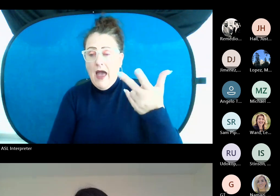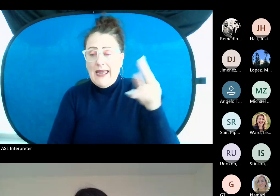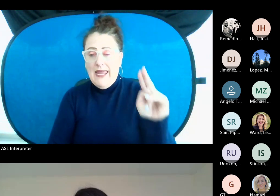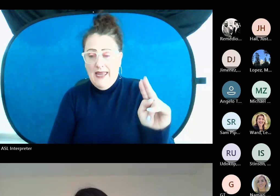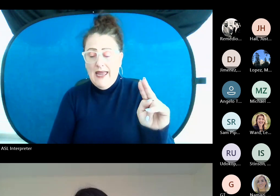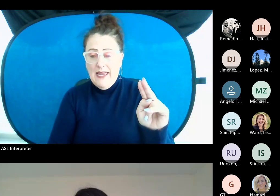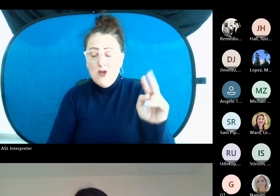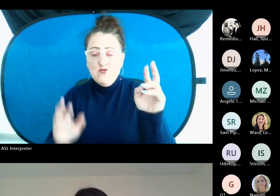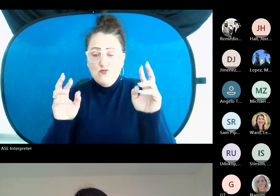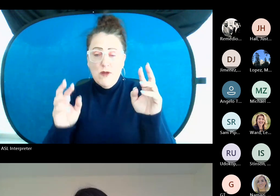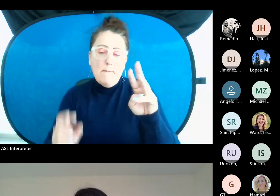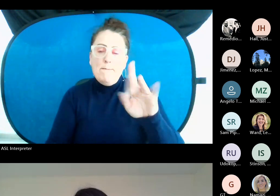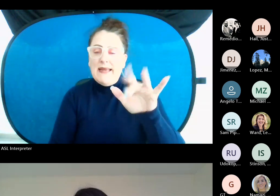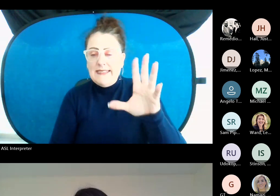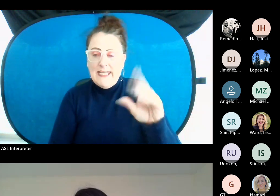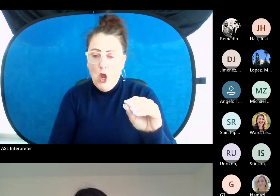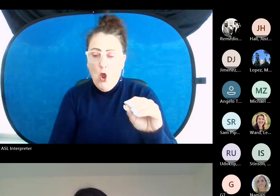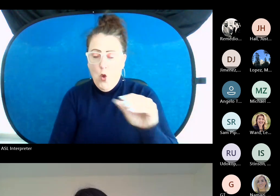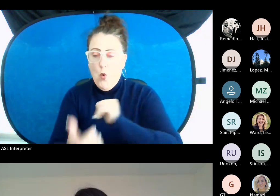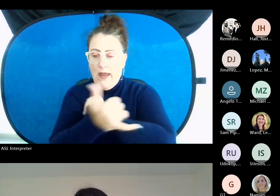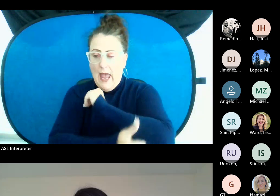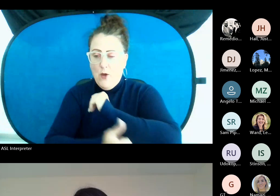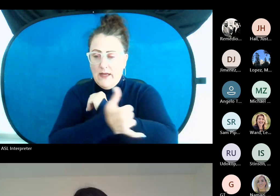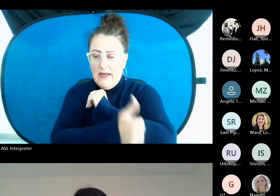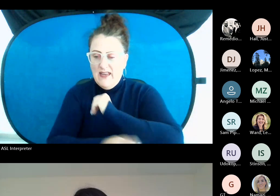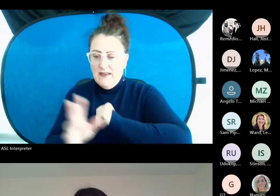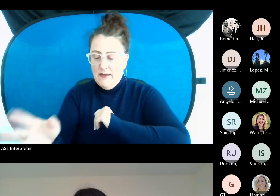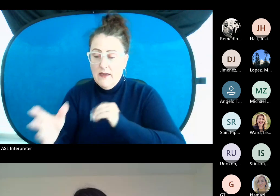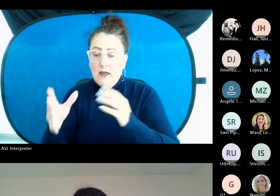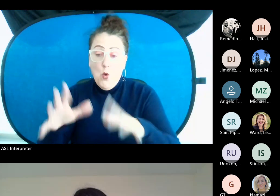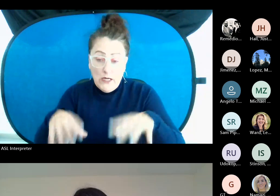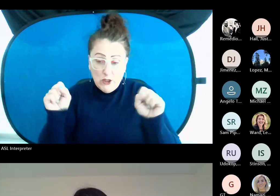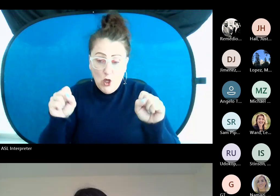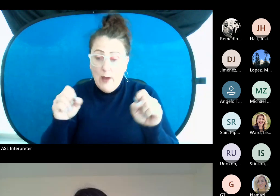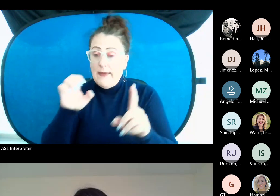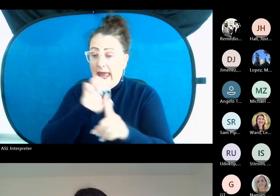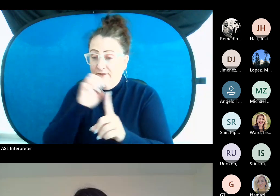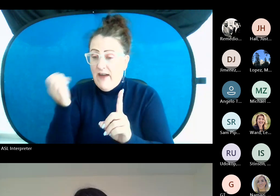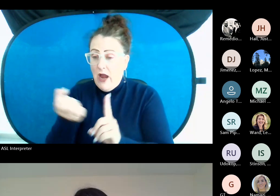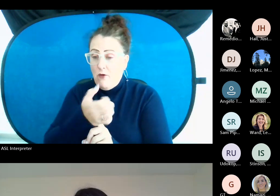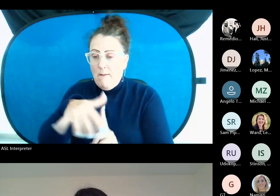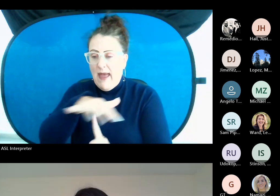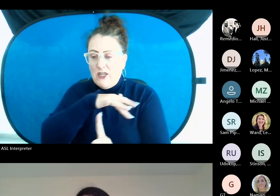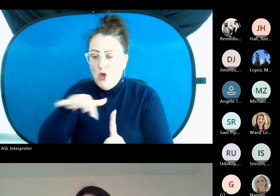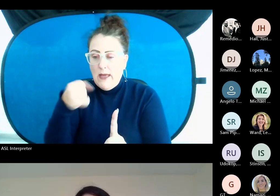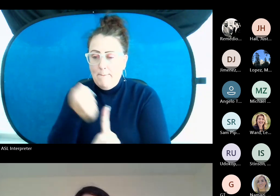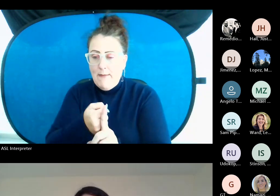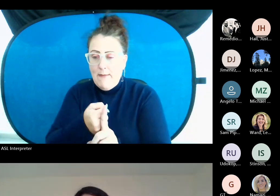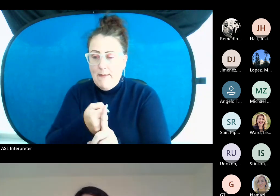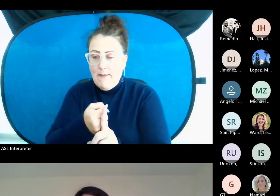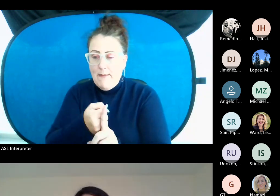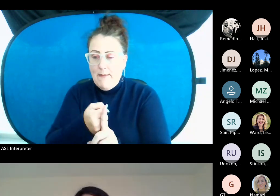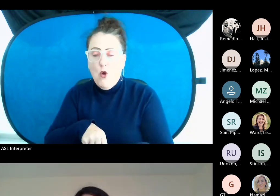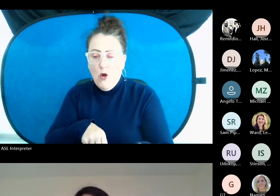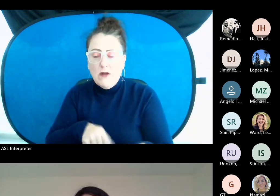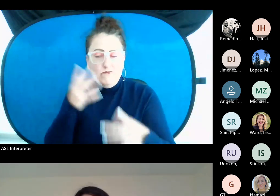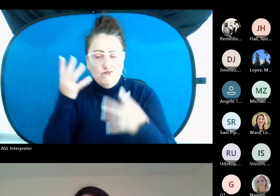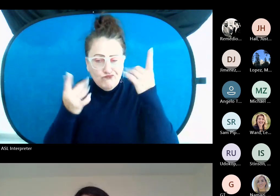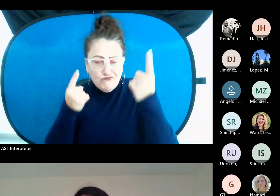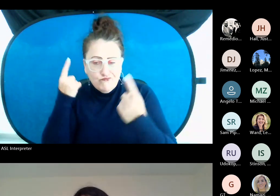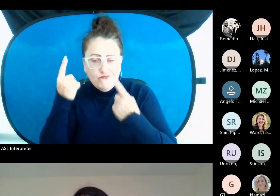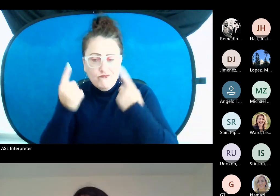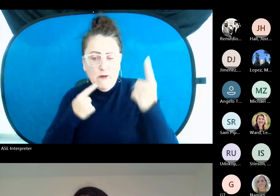Mendocino County. The lead agency, Caltrans, adopted an environmental impact report and statement of overriding considerations for this